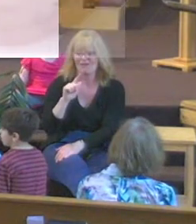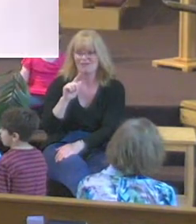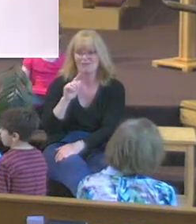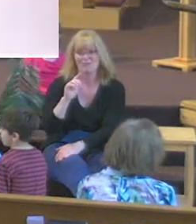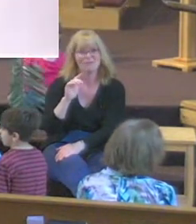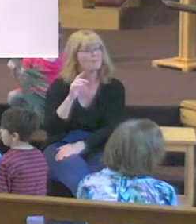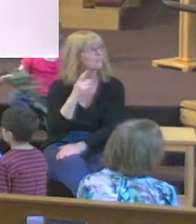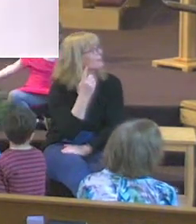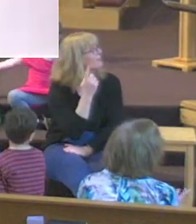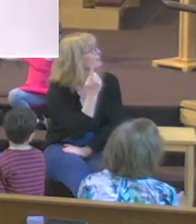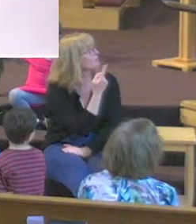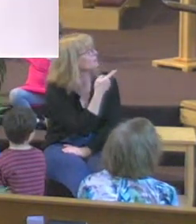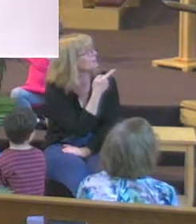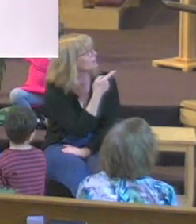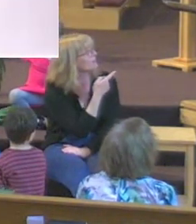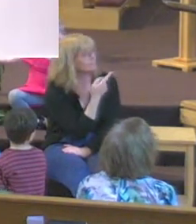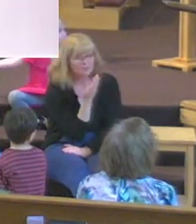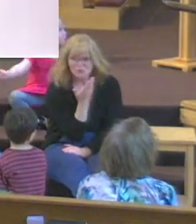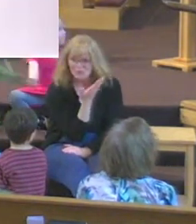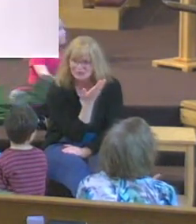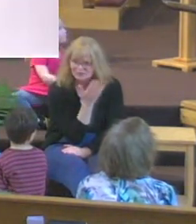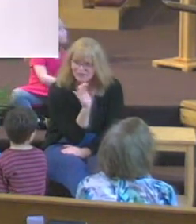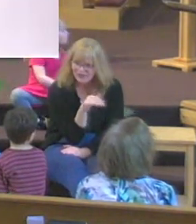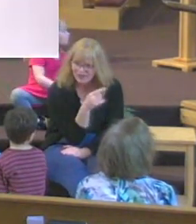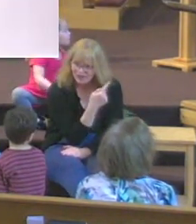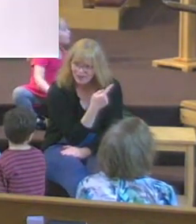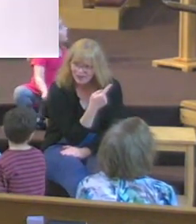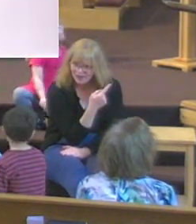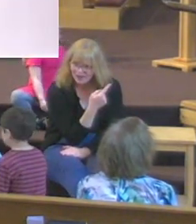next picture is... Oh, what is that?